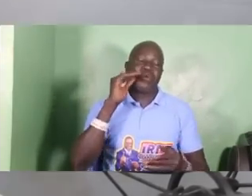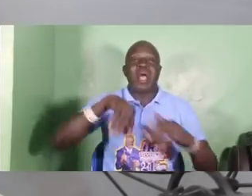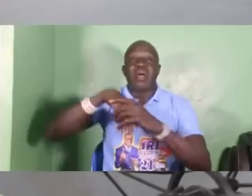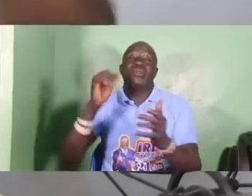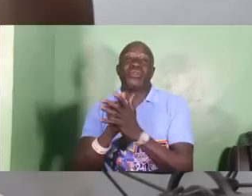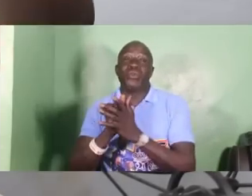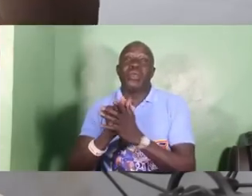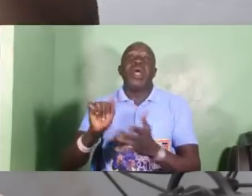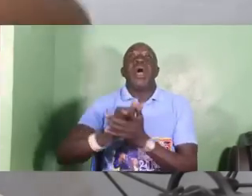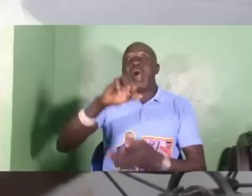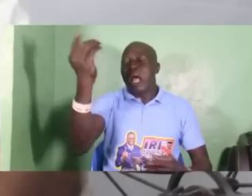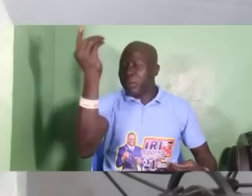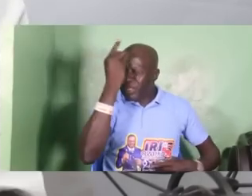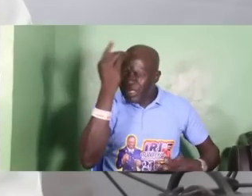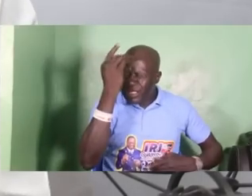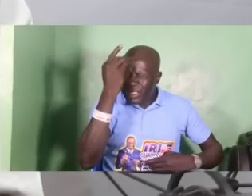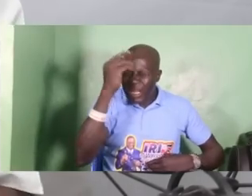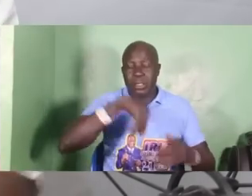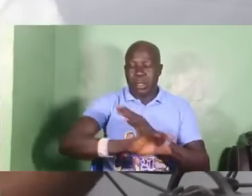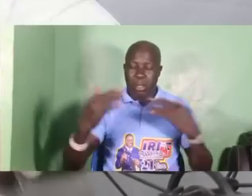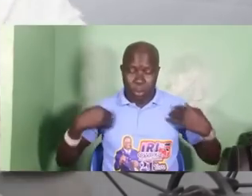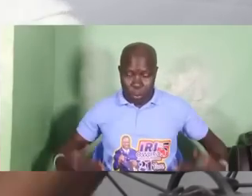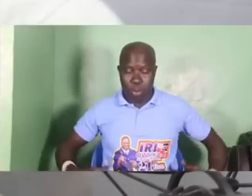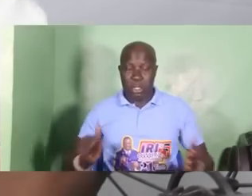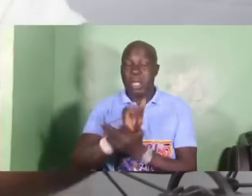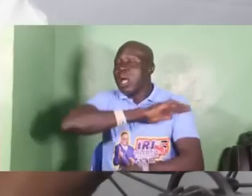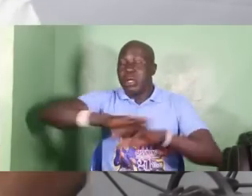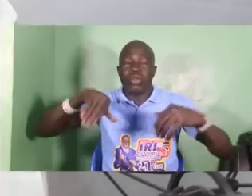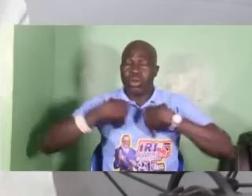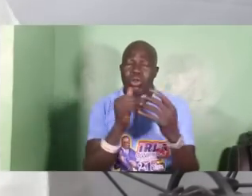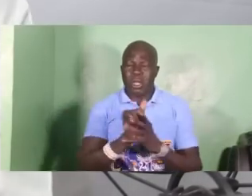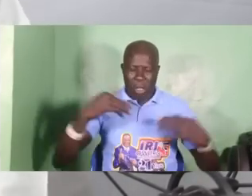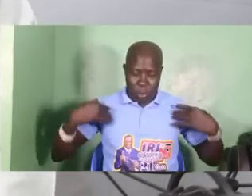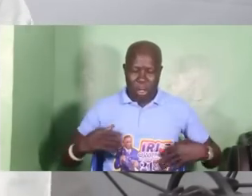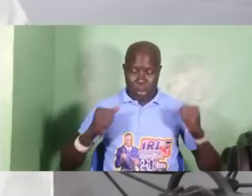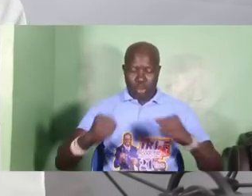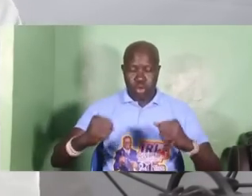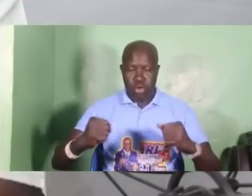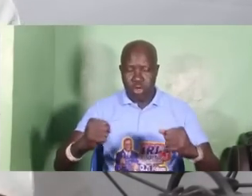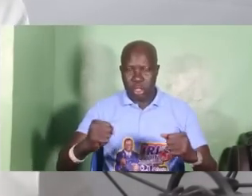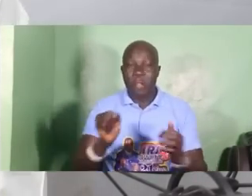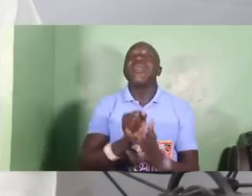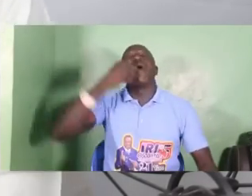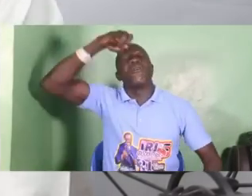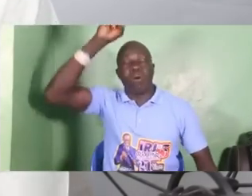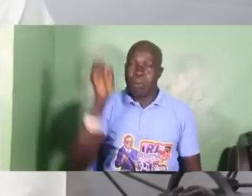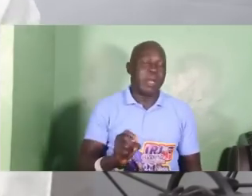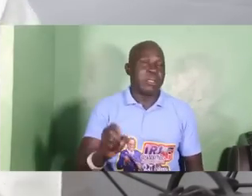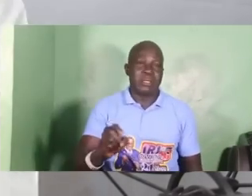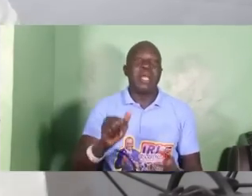good fruits. Every disease that is tormenting man being that doesn't allow your body to gain strength,